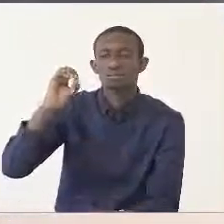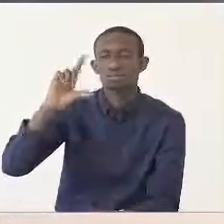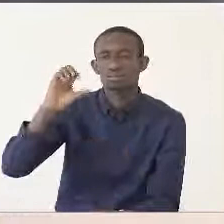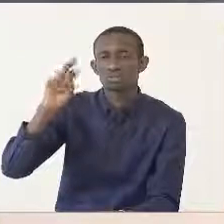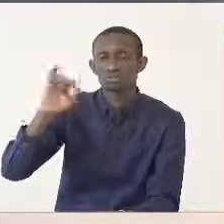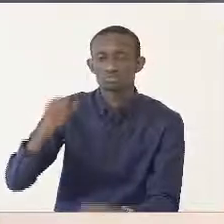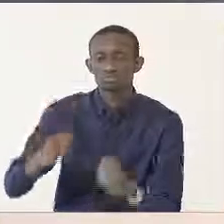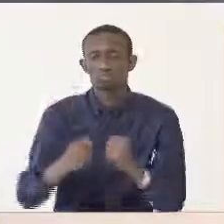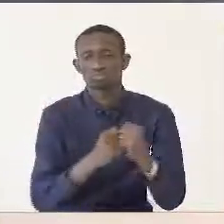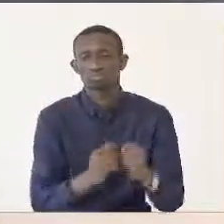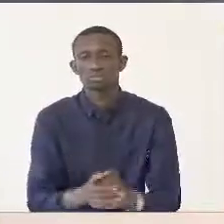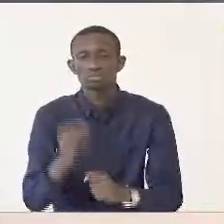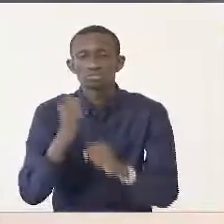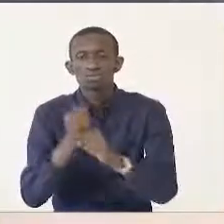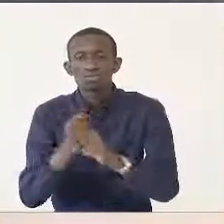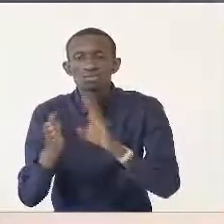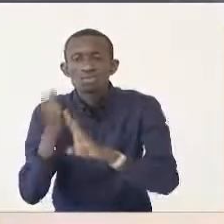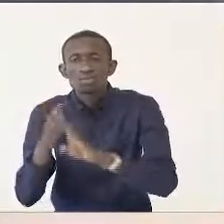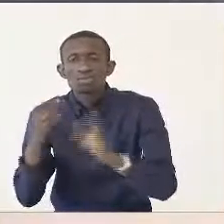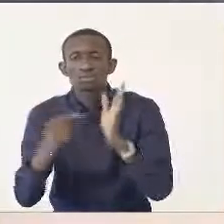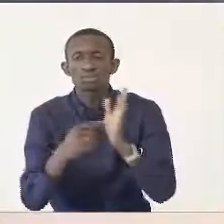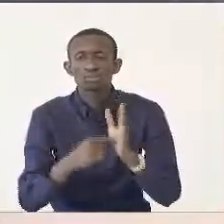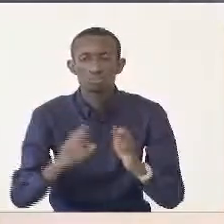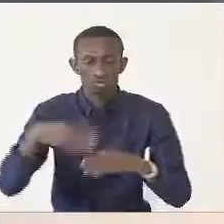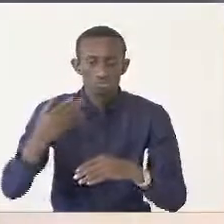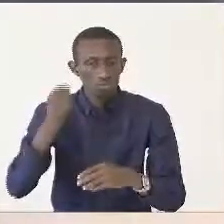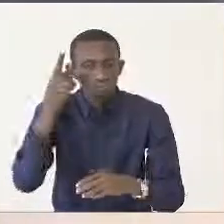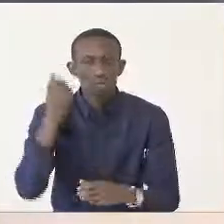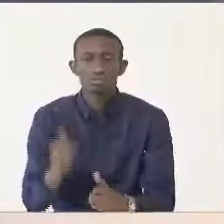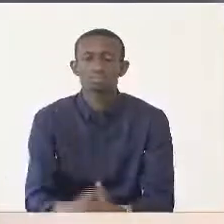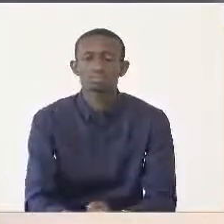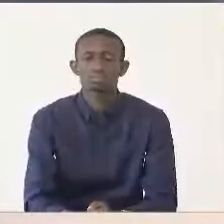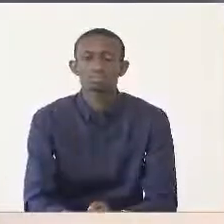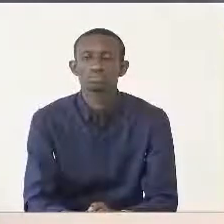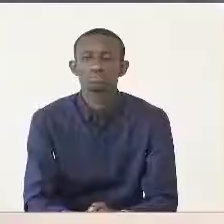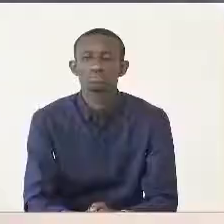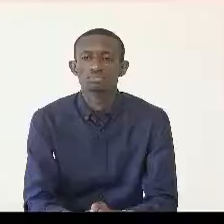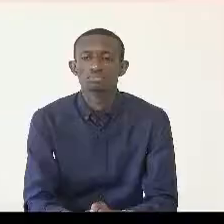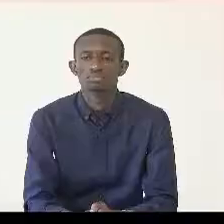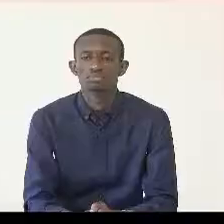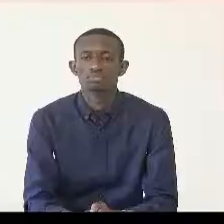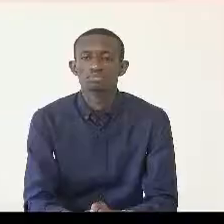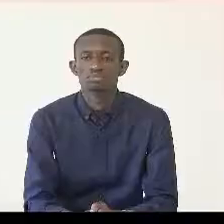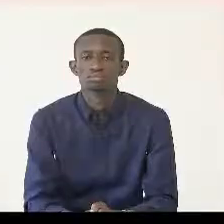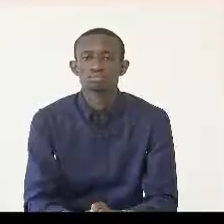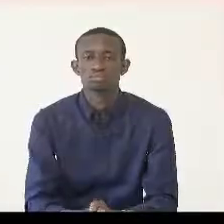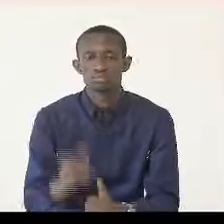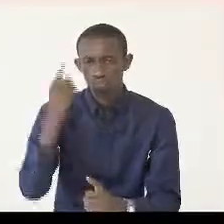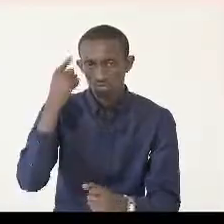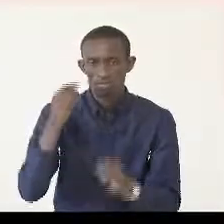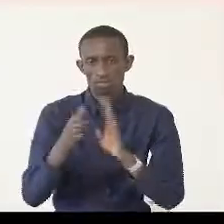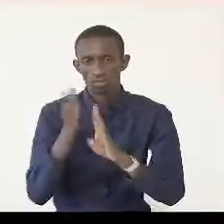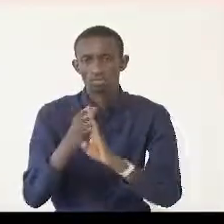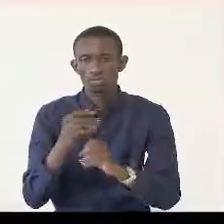have a quick example, and you could now understand this. You could understand what we are saying from